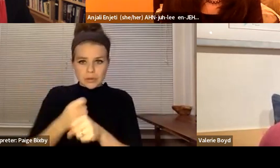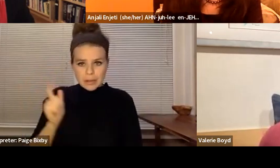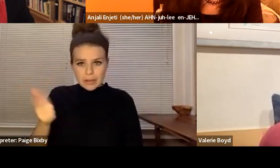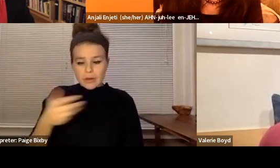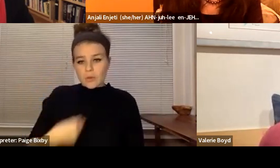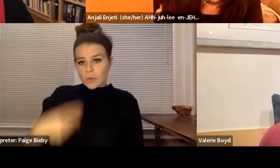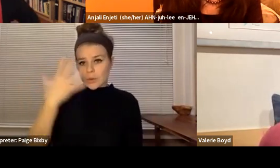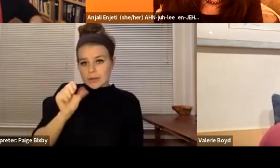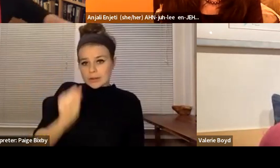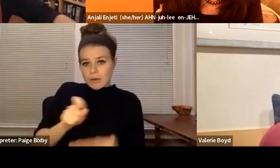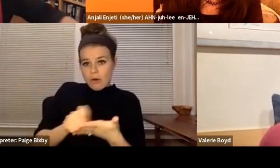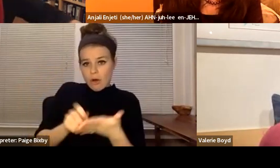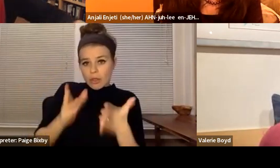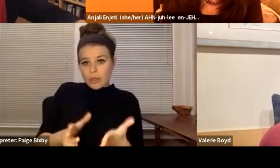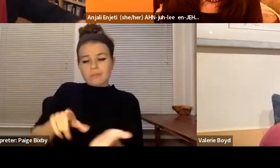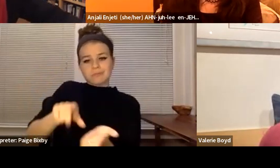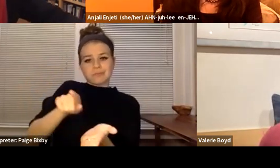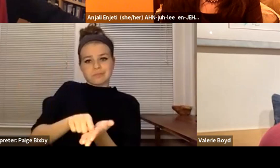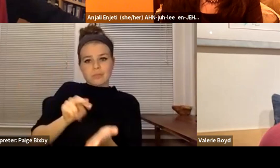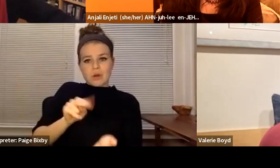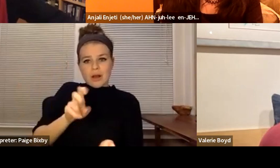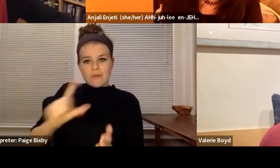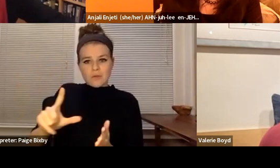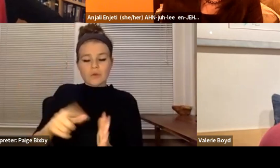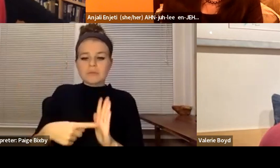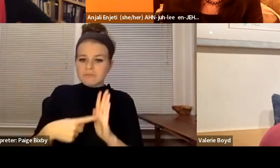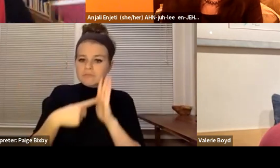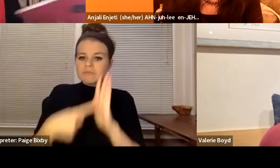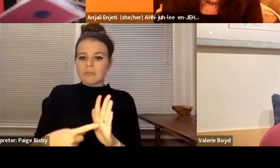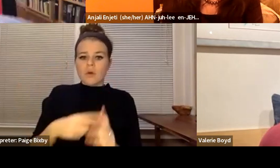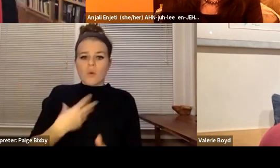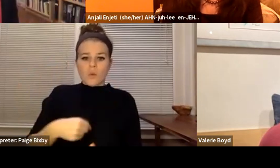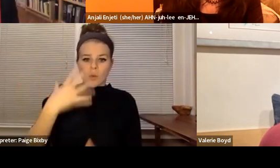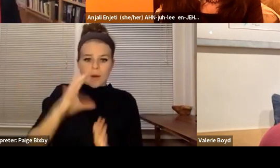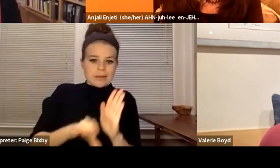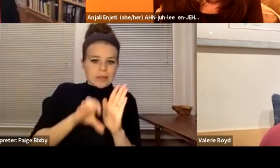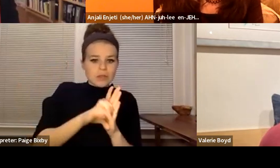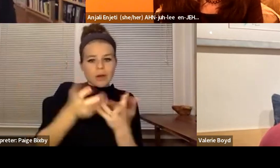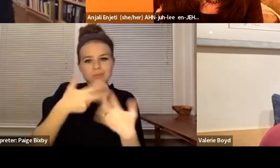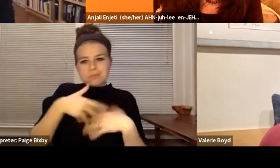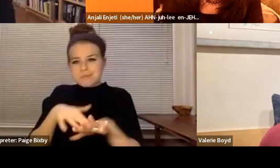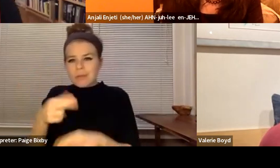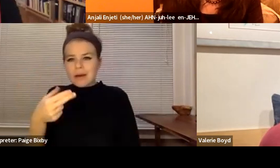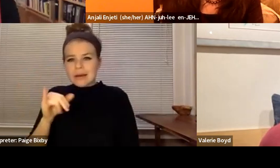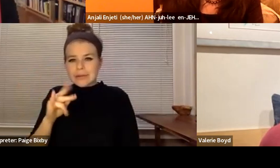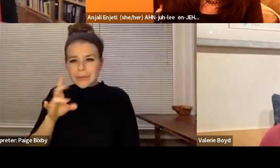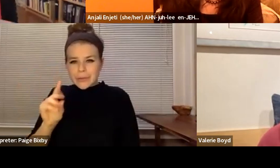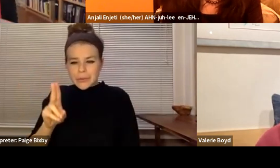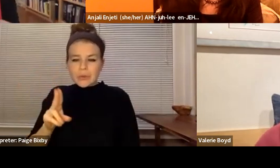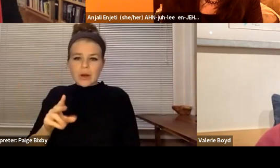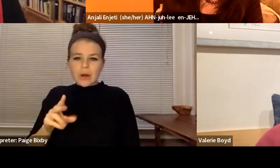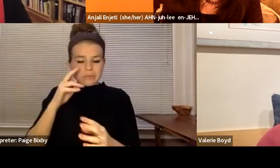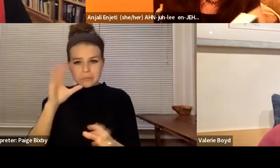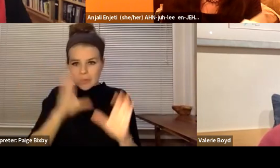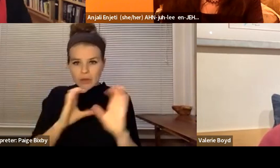author published a novel that featured white characters and woven elements of Hindu mythology. The book embodied the perfect formula for